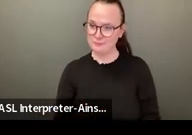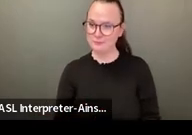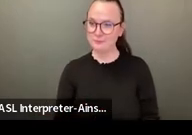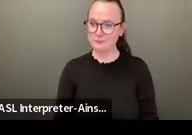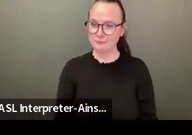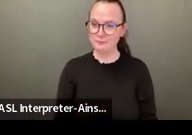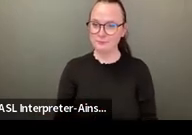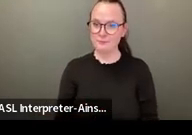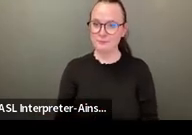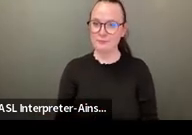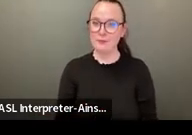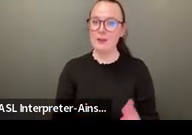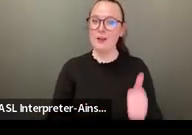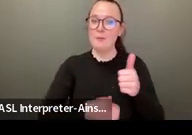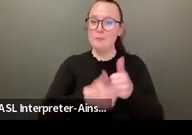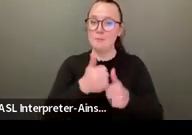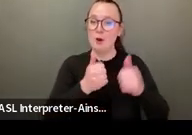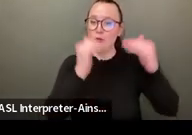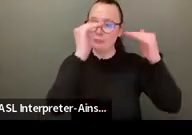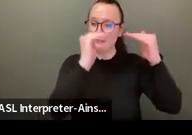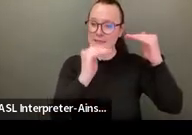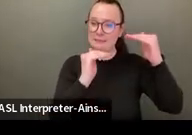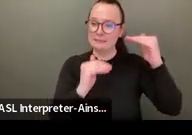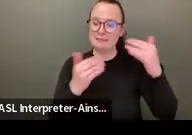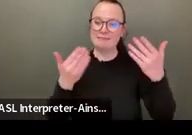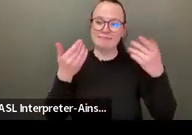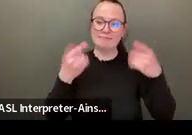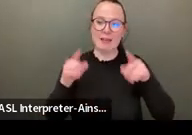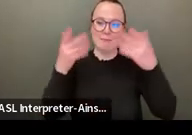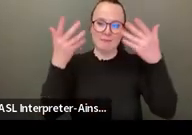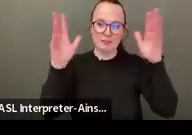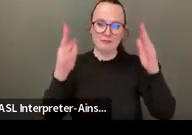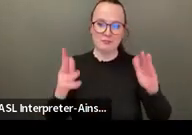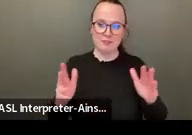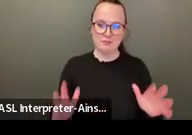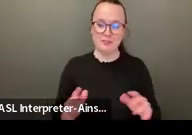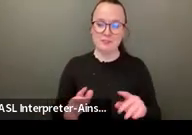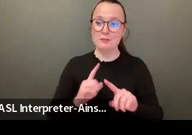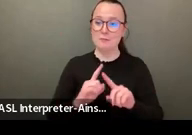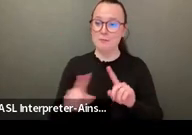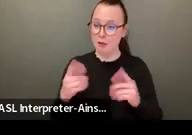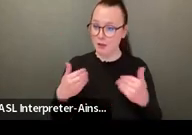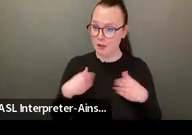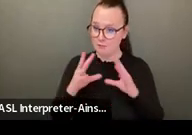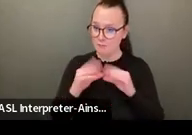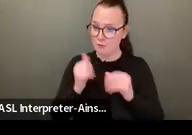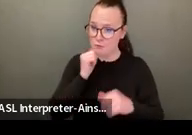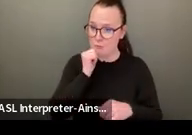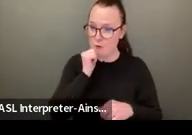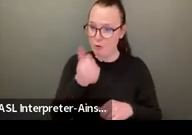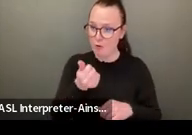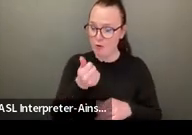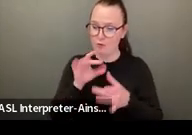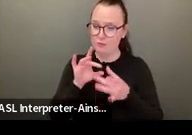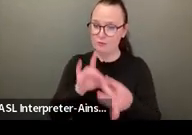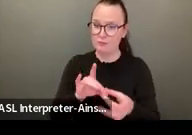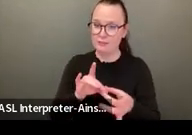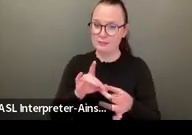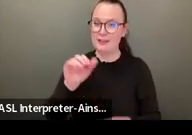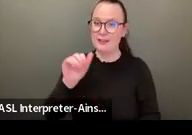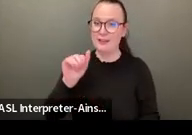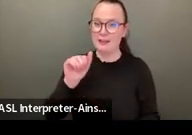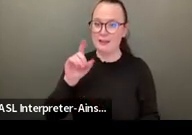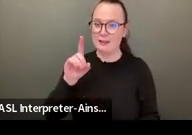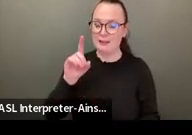most of these have happened already. We have an office hours tomorrow around the advanced written notice and written notice.